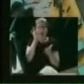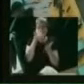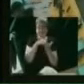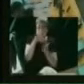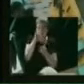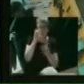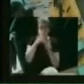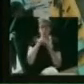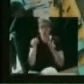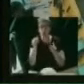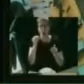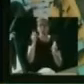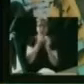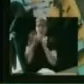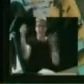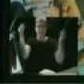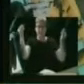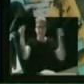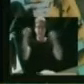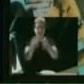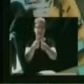$29,700 with matching funds in the amount of